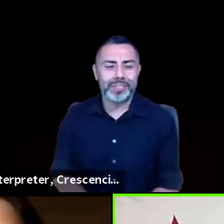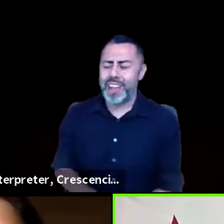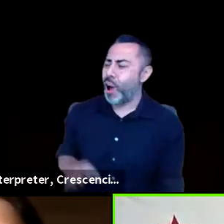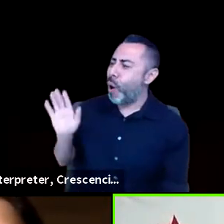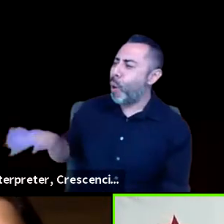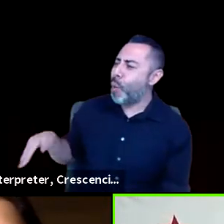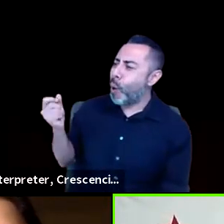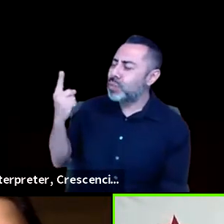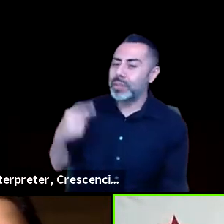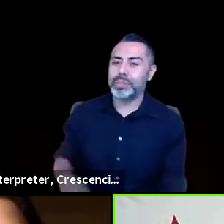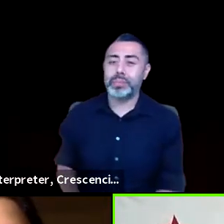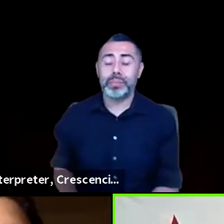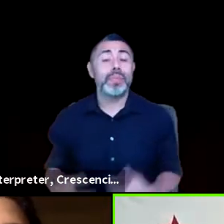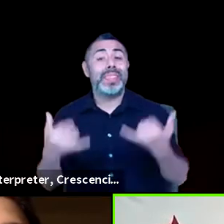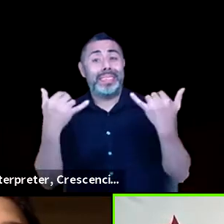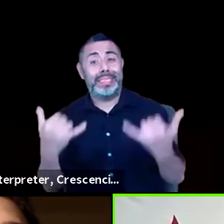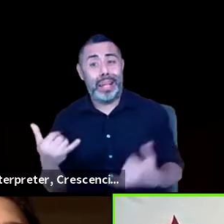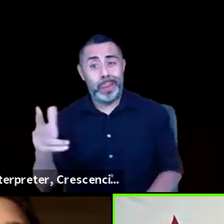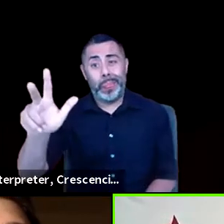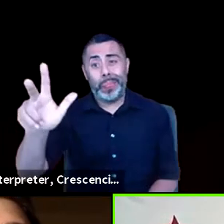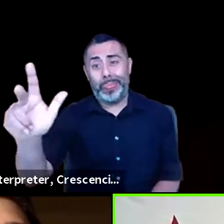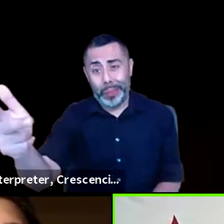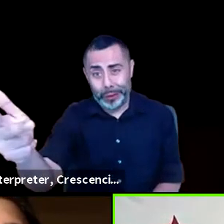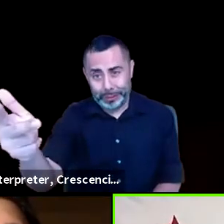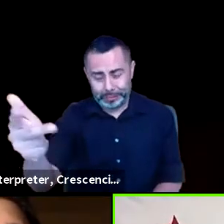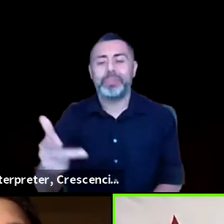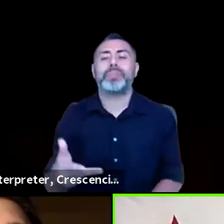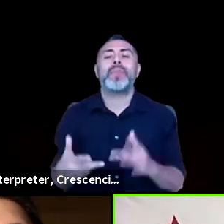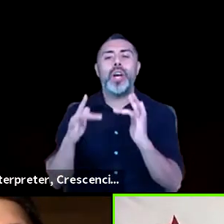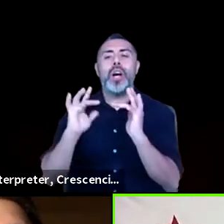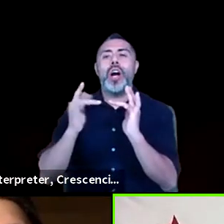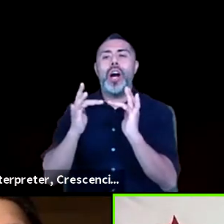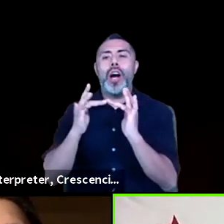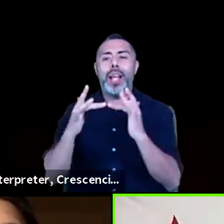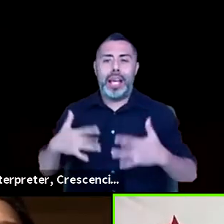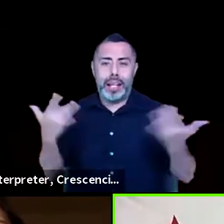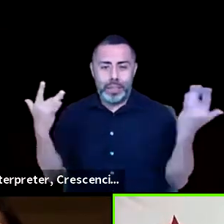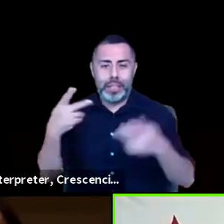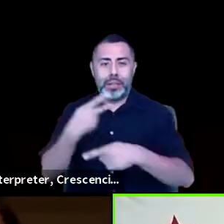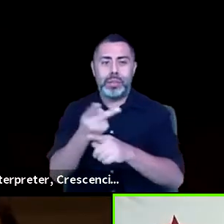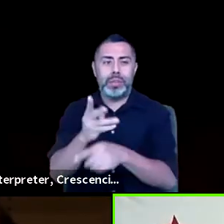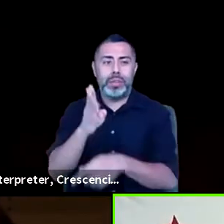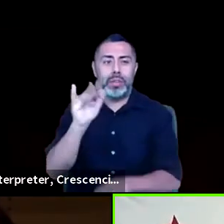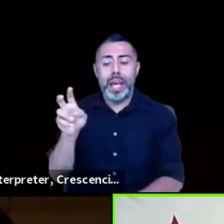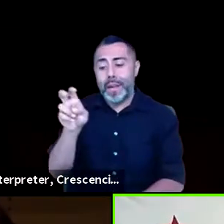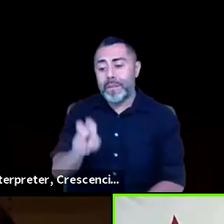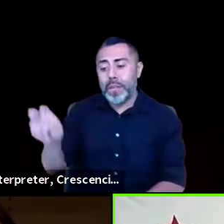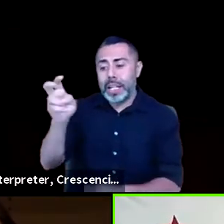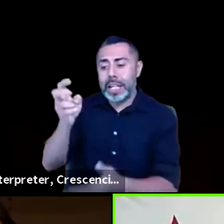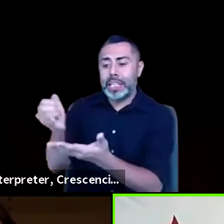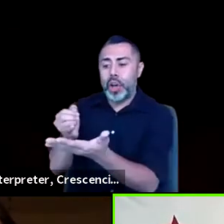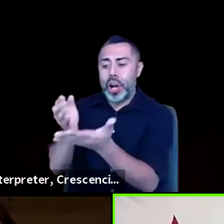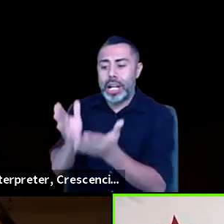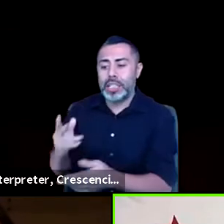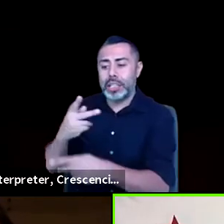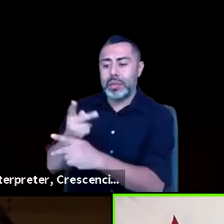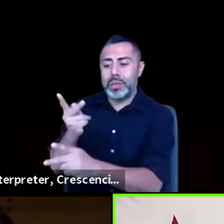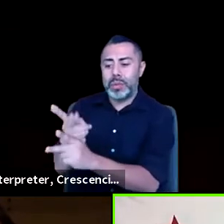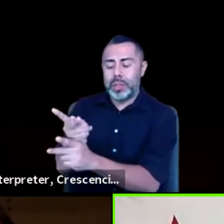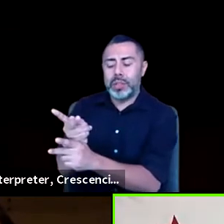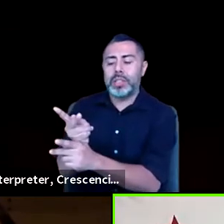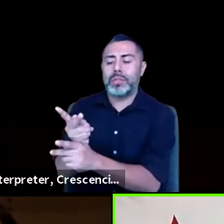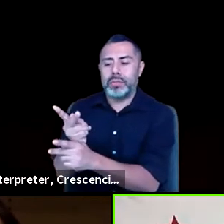so this is the third in the series of online events produced by the Freelance Artist Resource Producing Collective. We are an